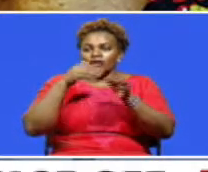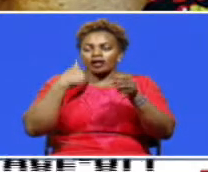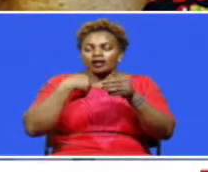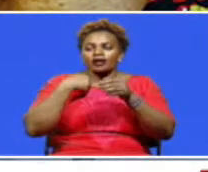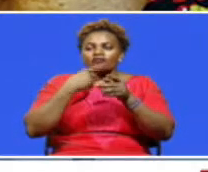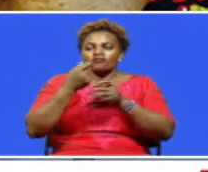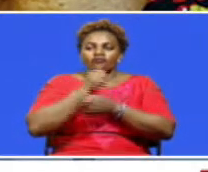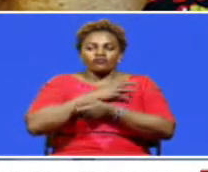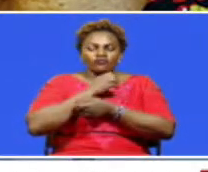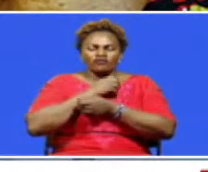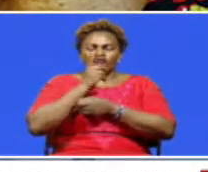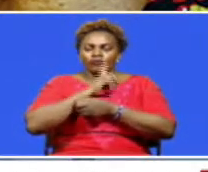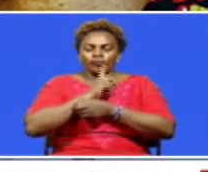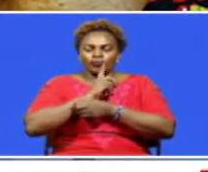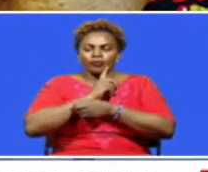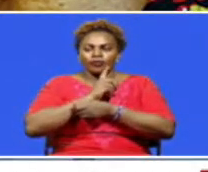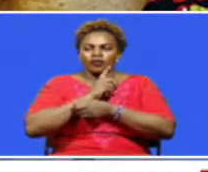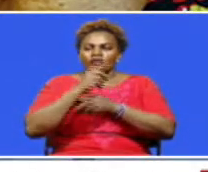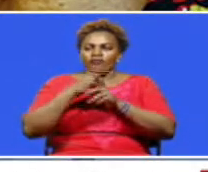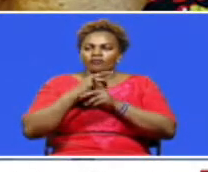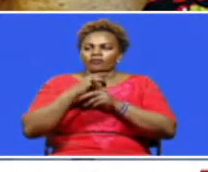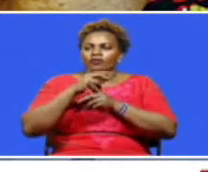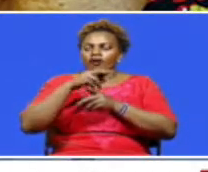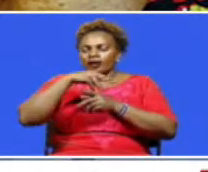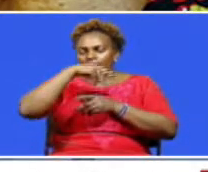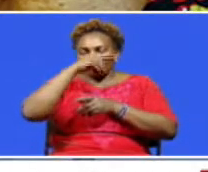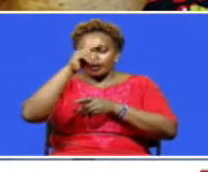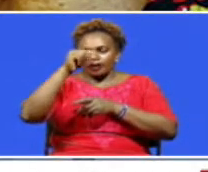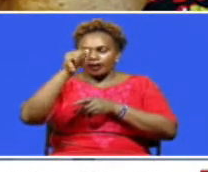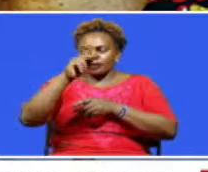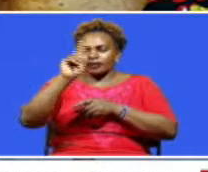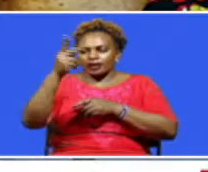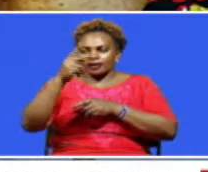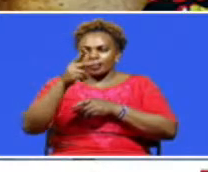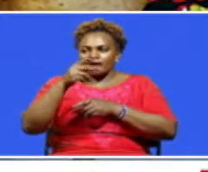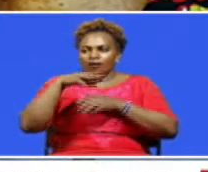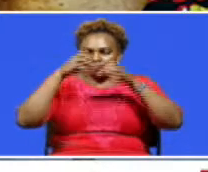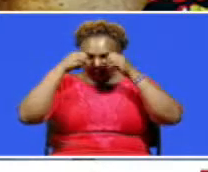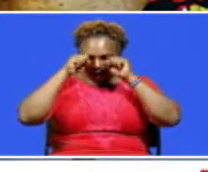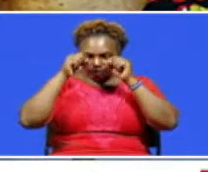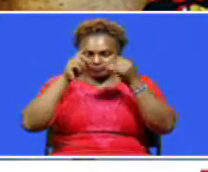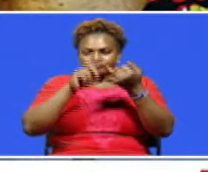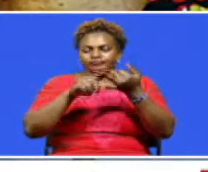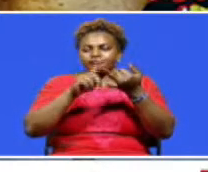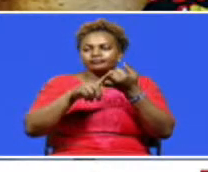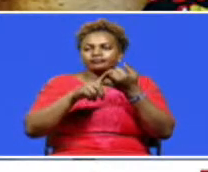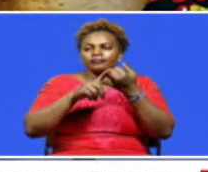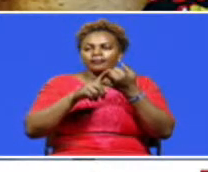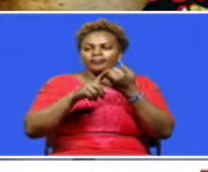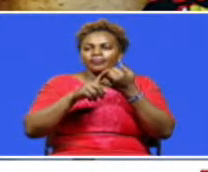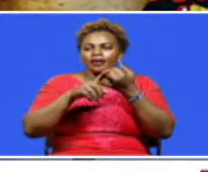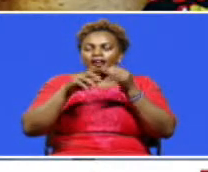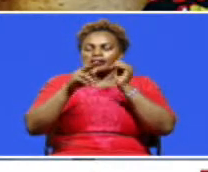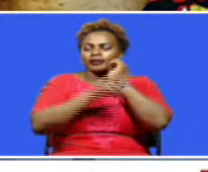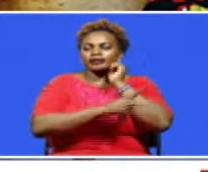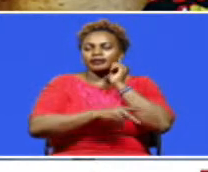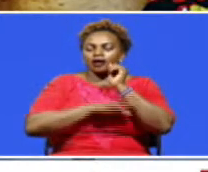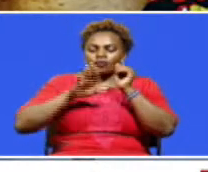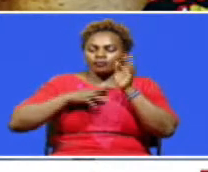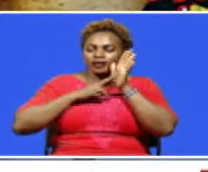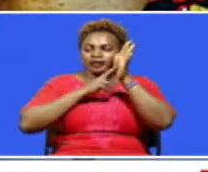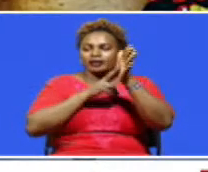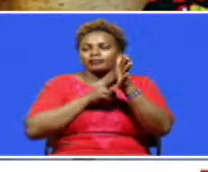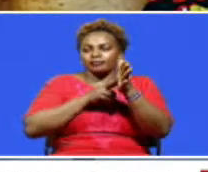facing a fierce contest from the likes of NAK Kenya party leader Martha Karua, Kirinyaga women representative Purity